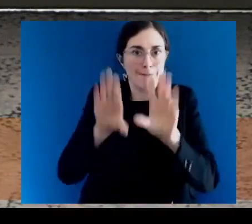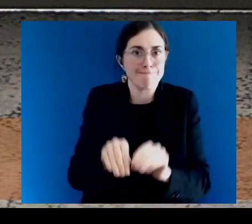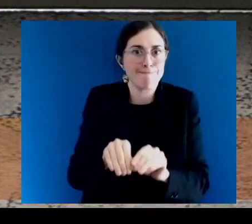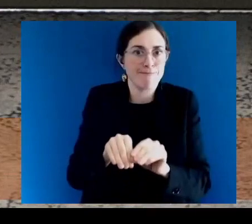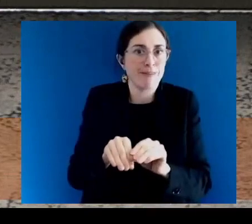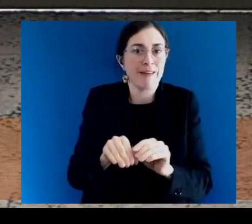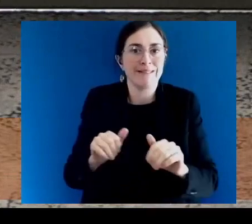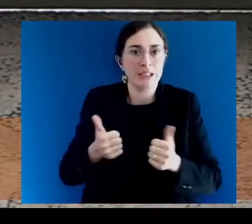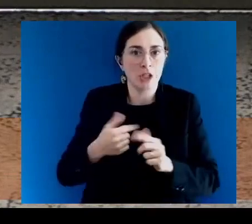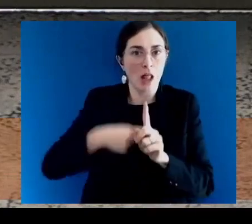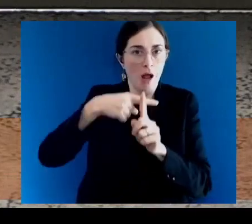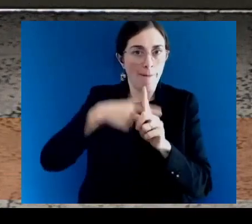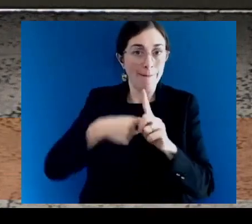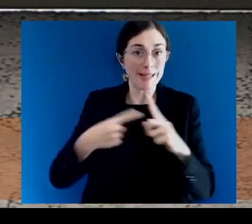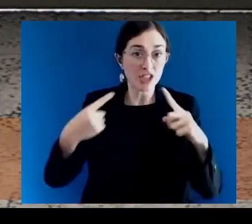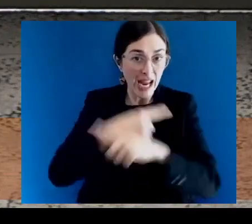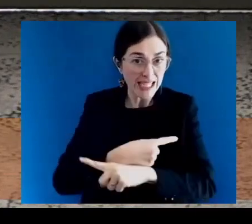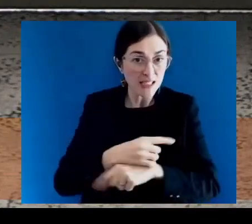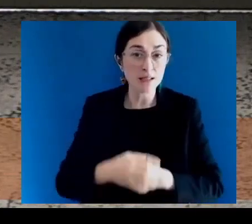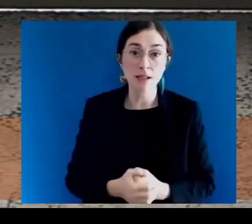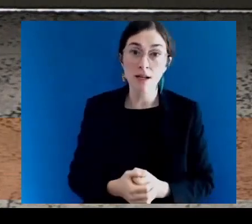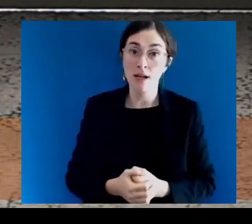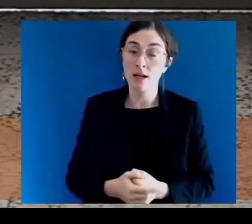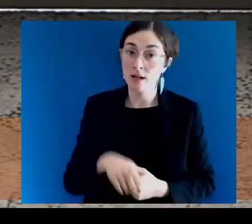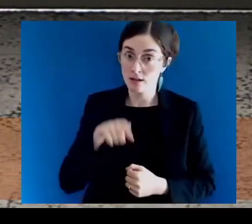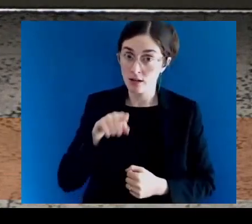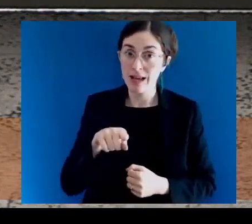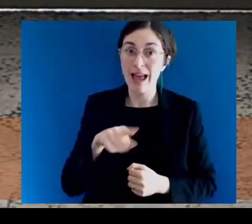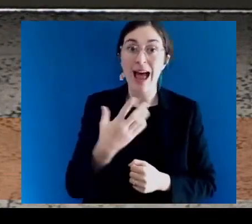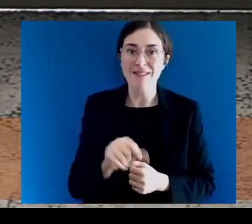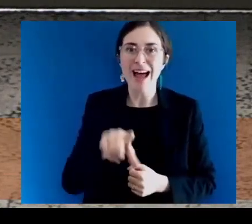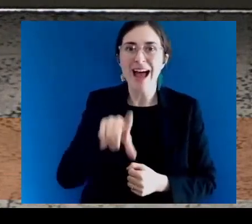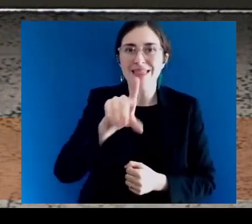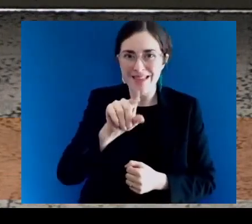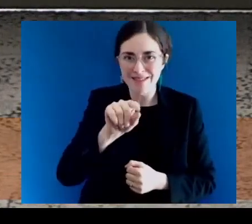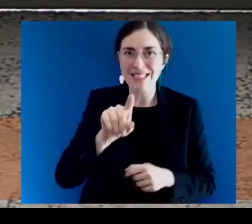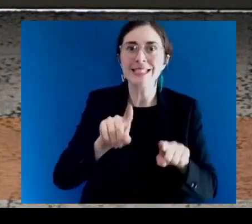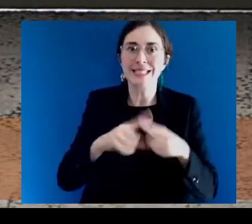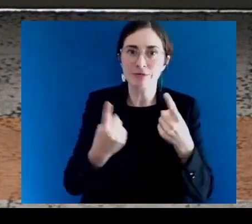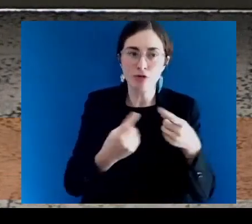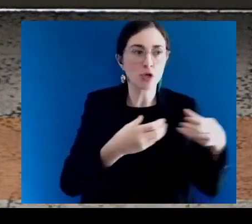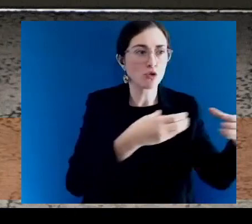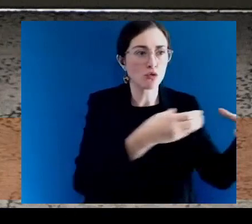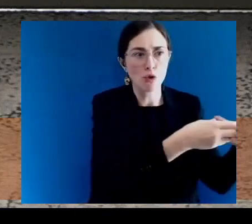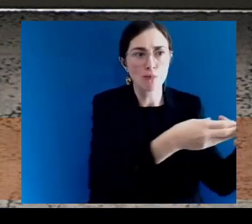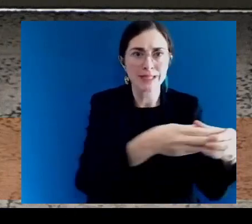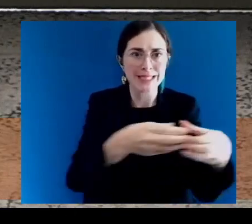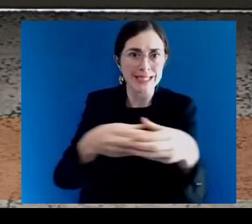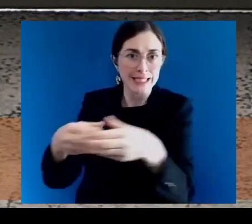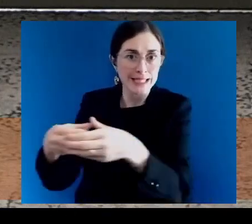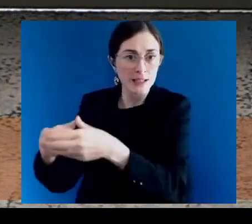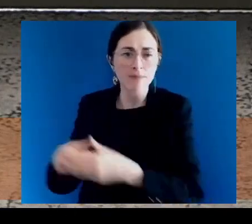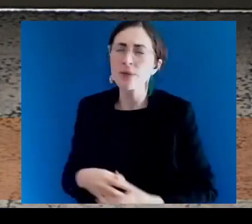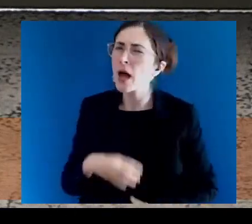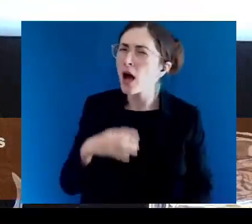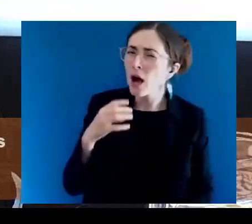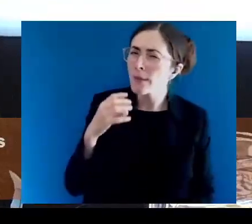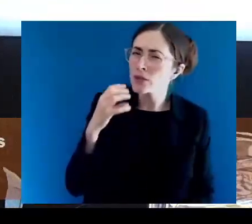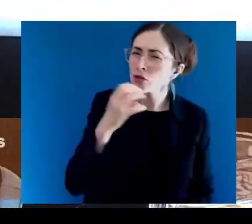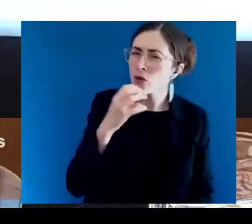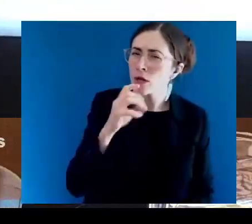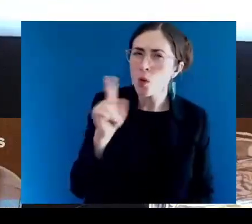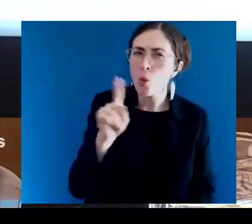and that the grants are for 11 traditional owner corporations. Sorry, I'll wait till you get that up. I'm sorry, can you? What was the number